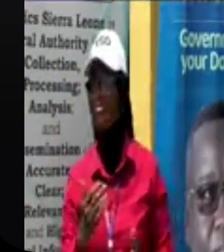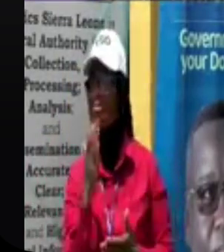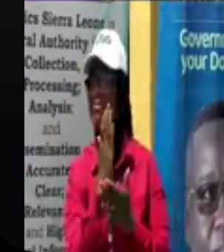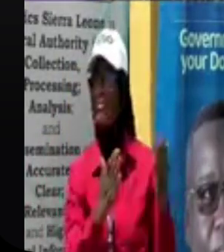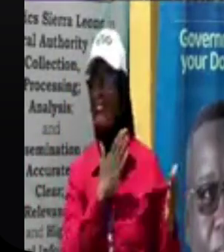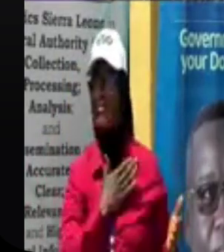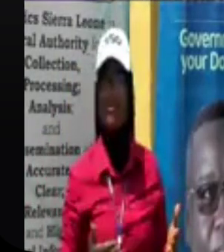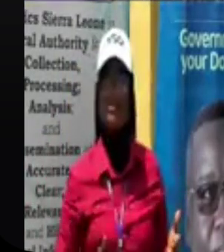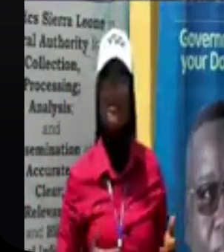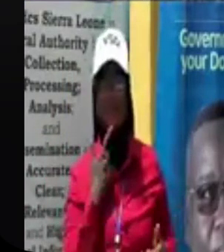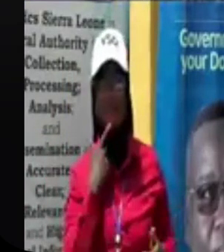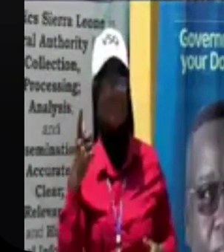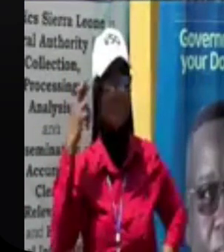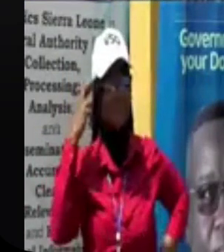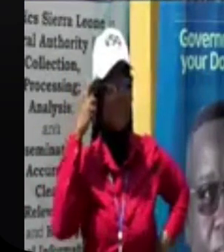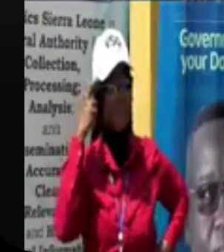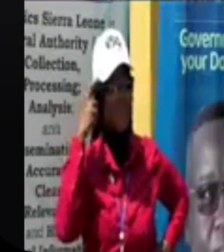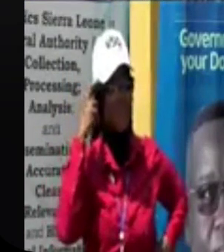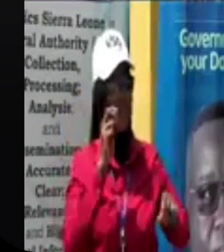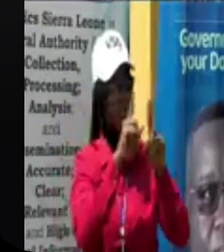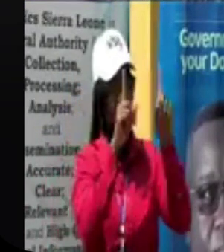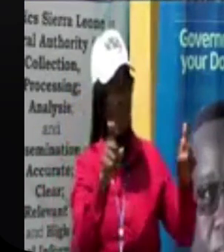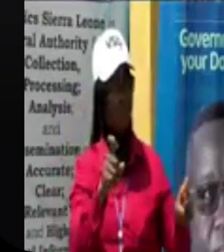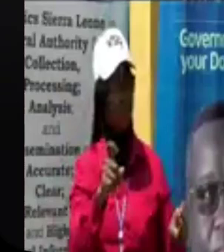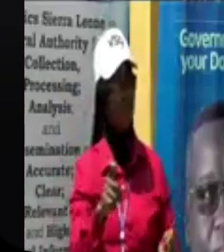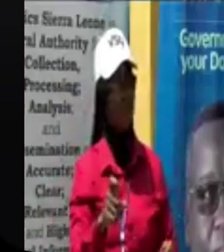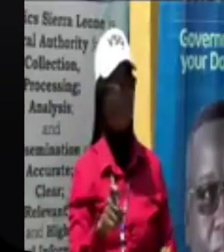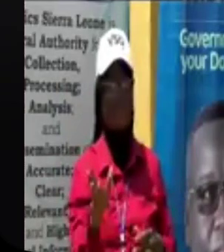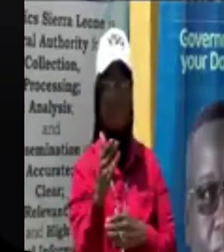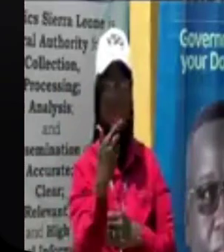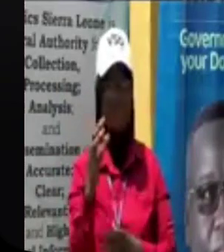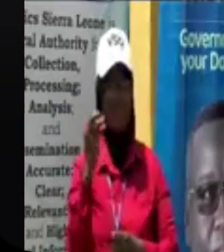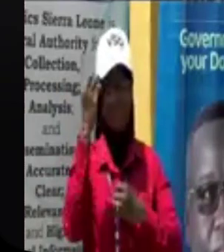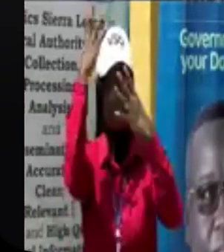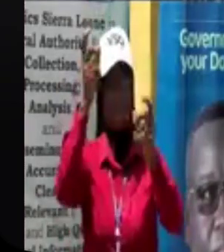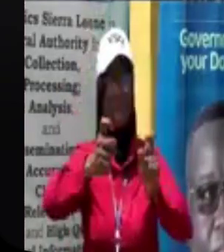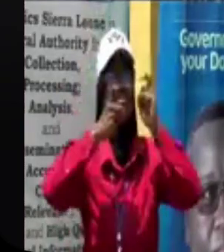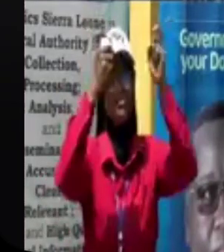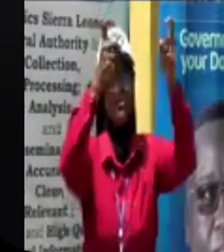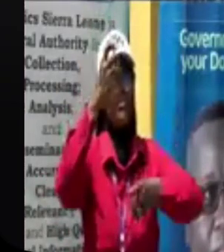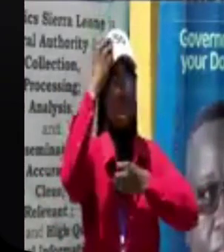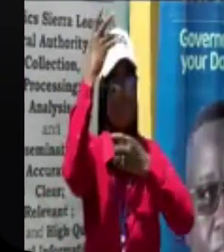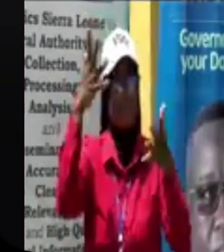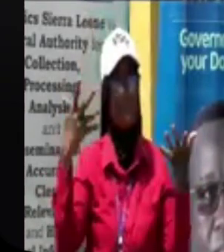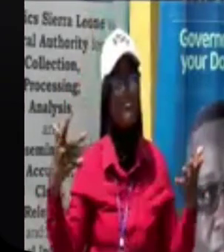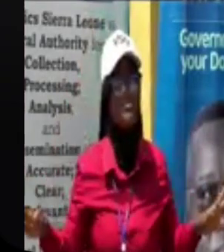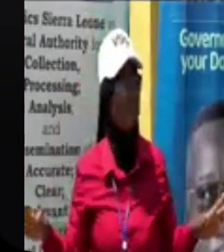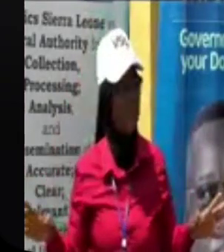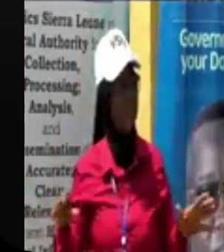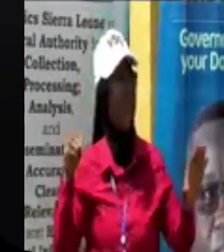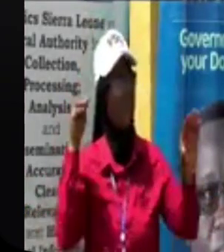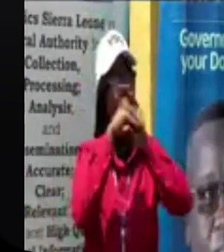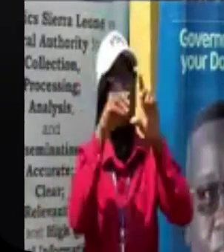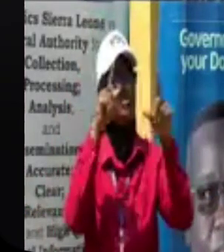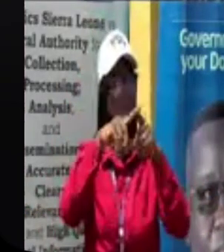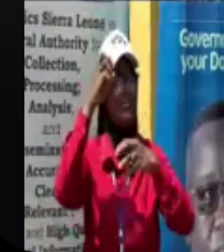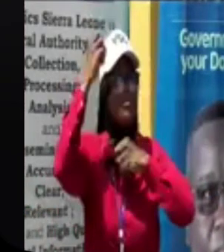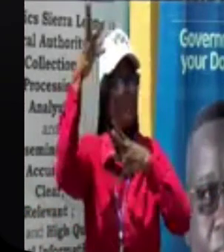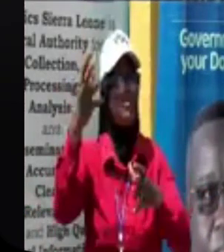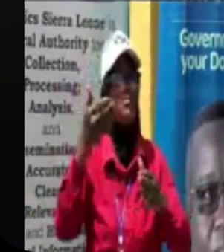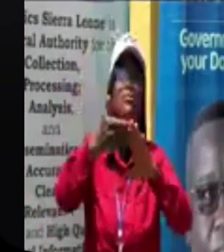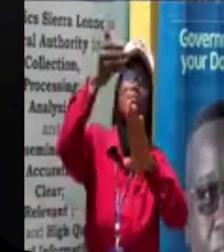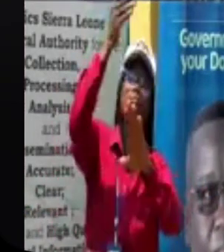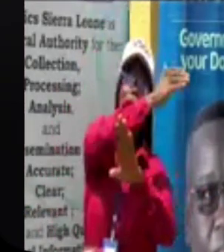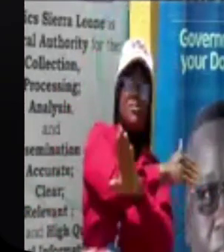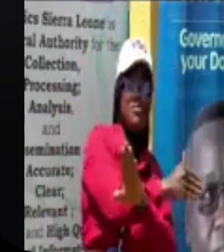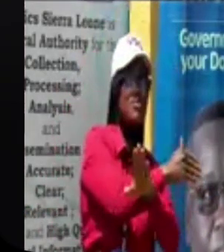think for us, the Ministry of Information don't give the information. Also, so would they make sure say you get access to the information even before